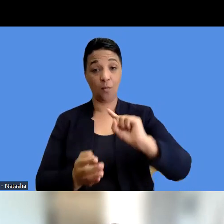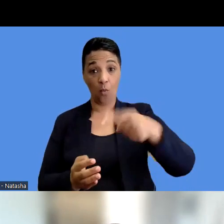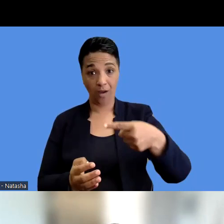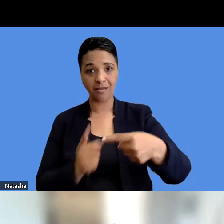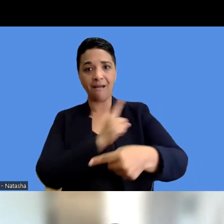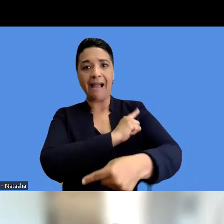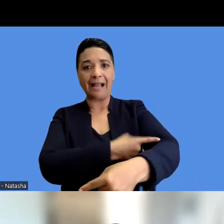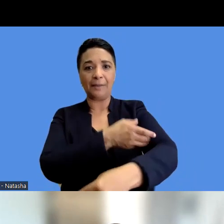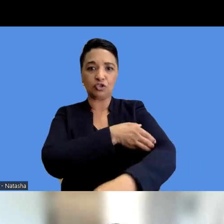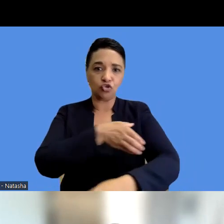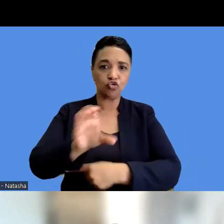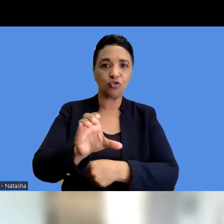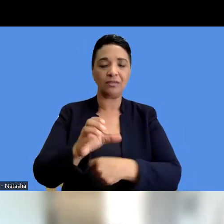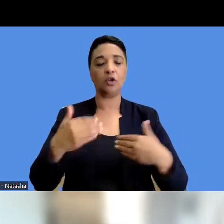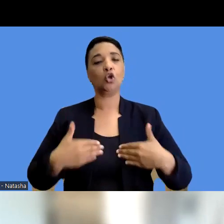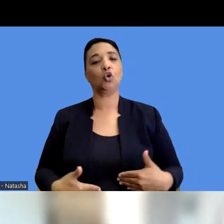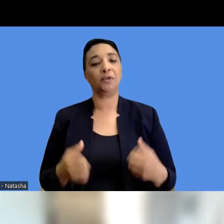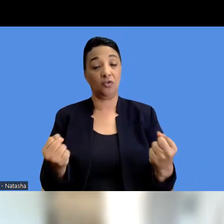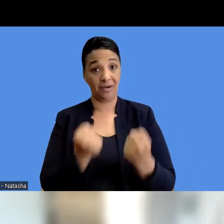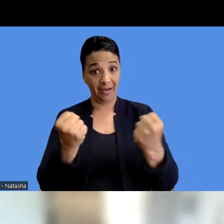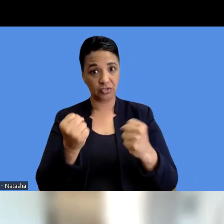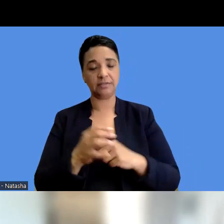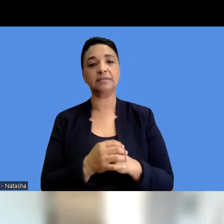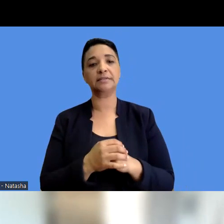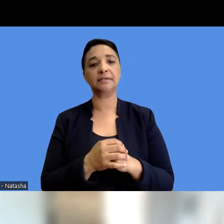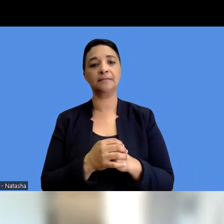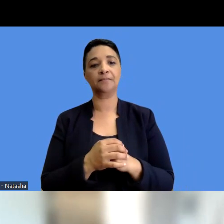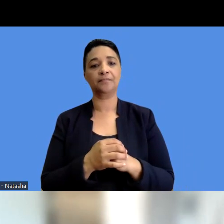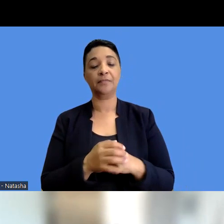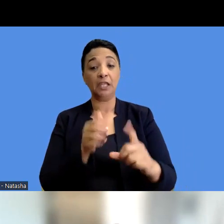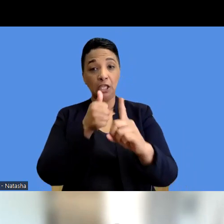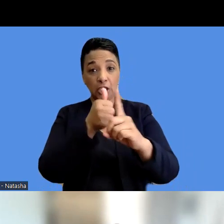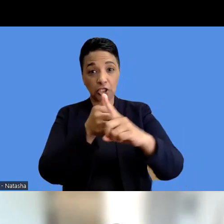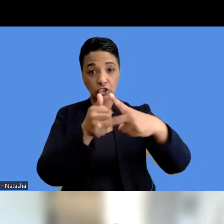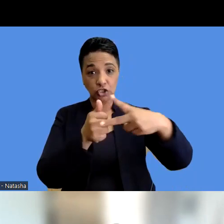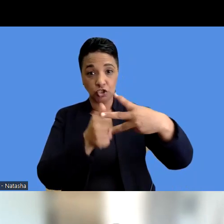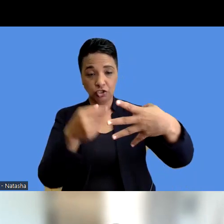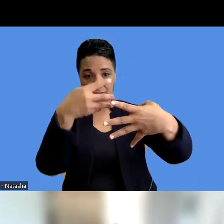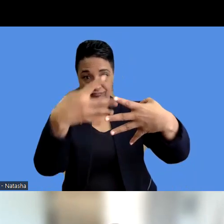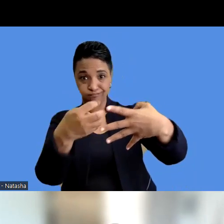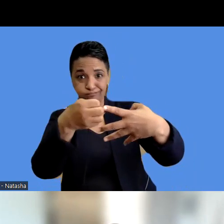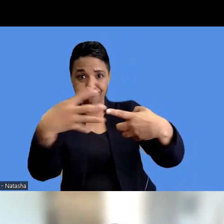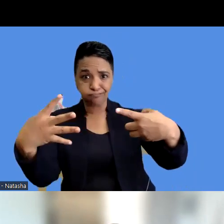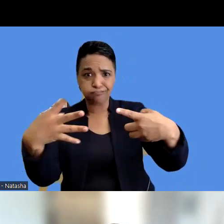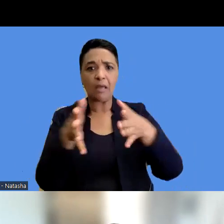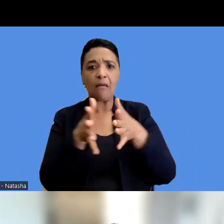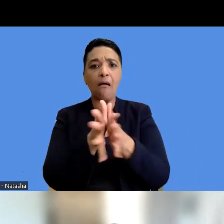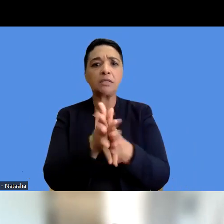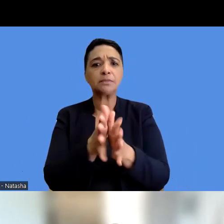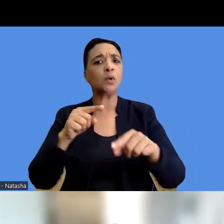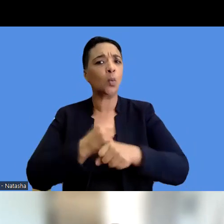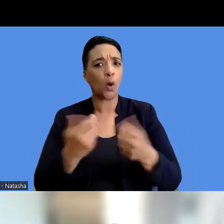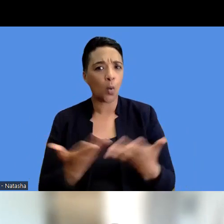for Humanitarian Actors, each of the work streams, we have an explanation of what that work stream is doing with